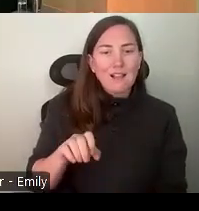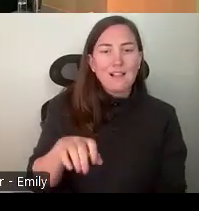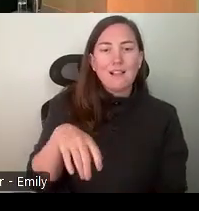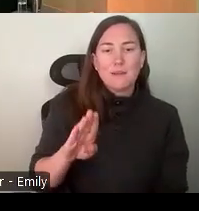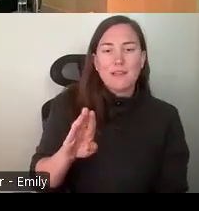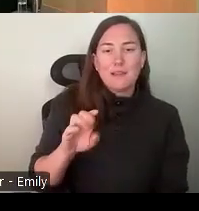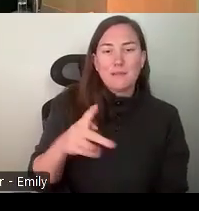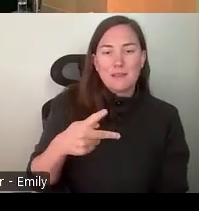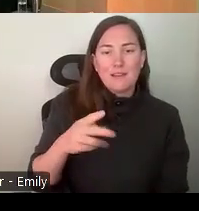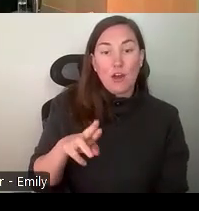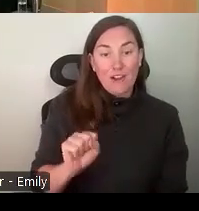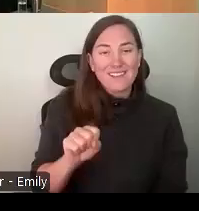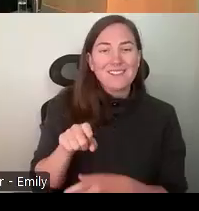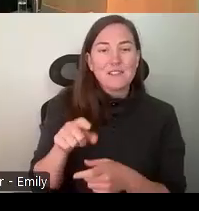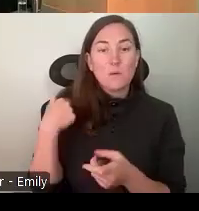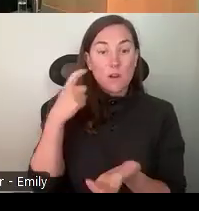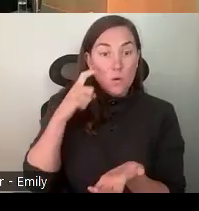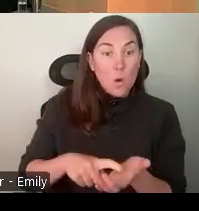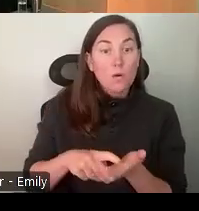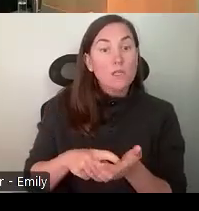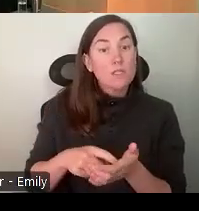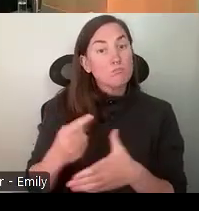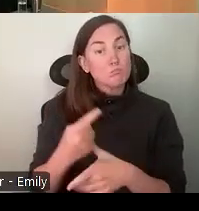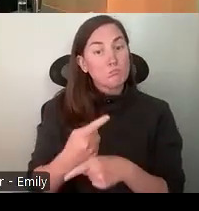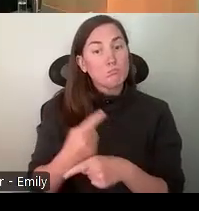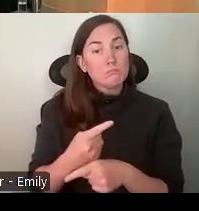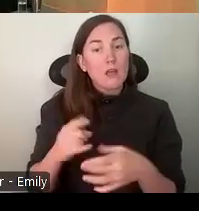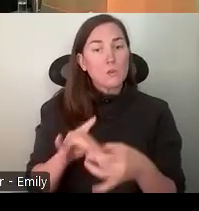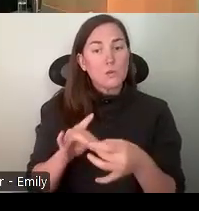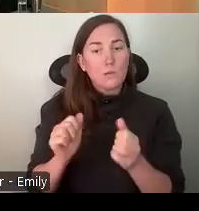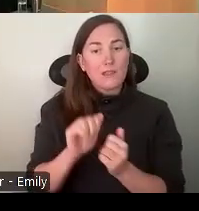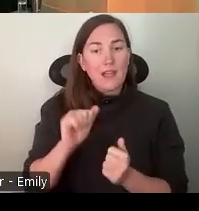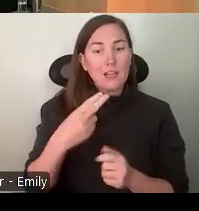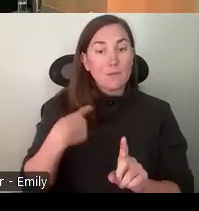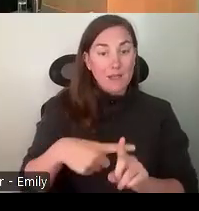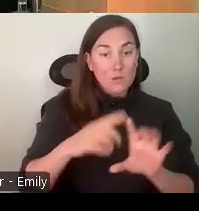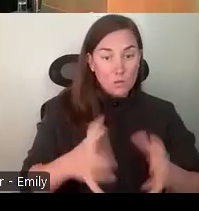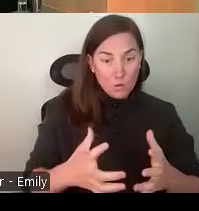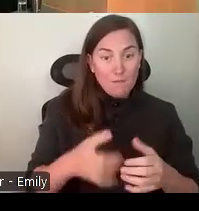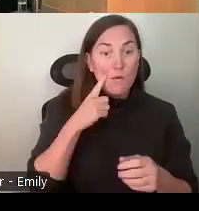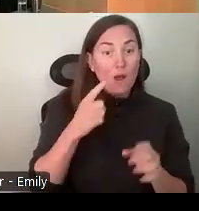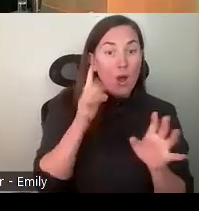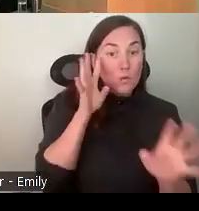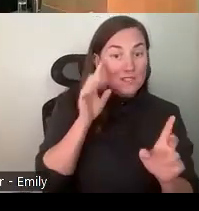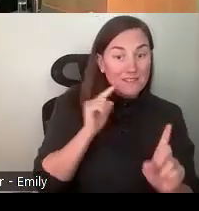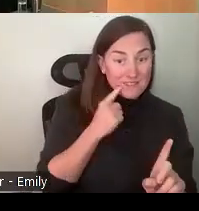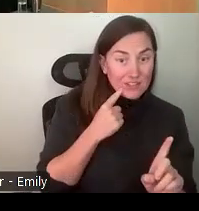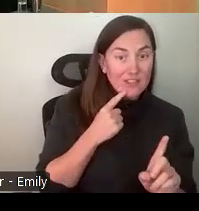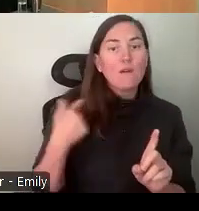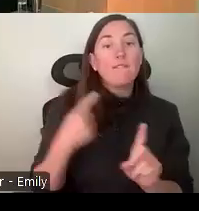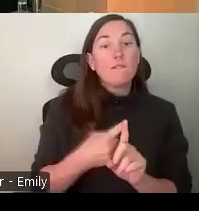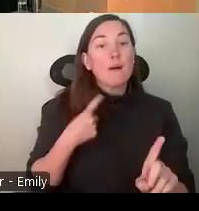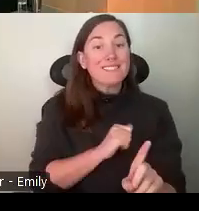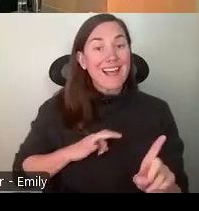our AH plus group between hallucination severity as rated by staff and